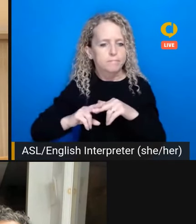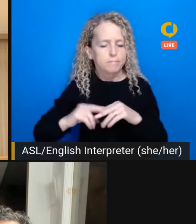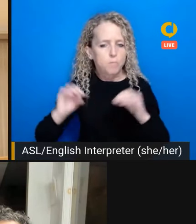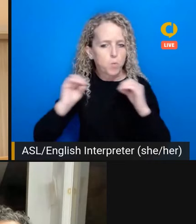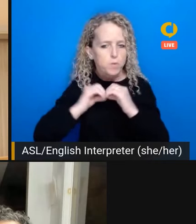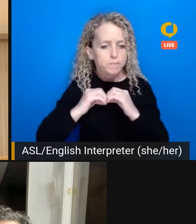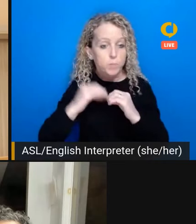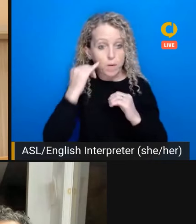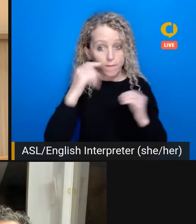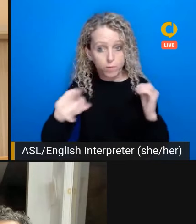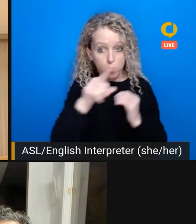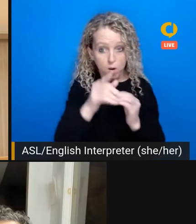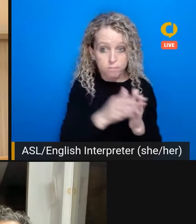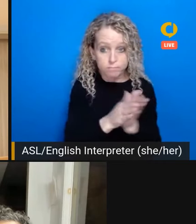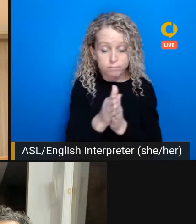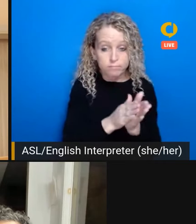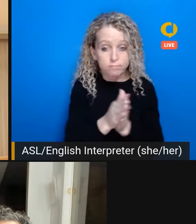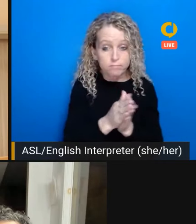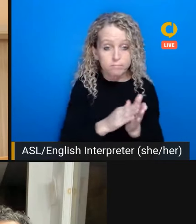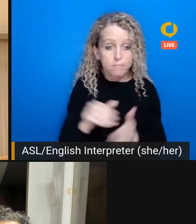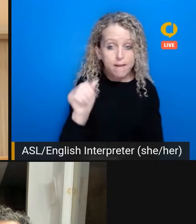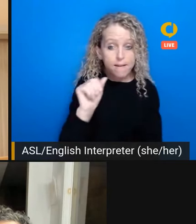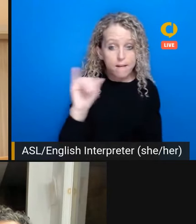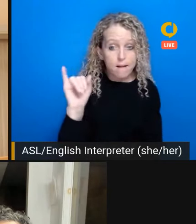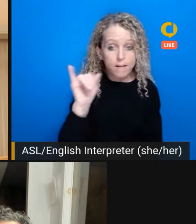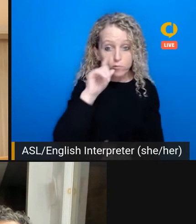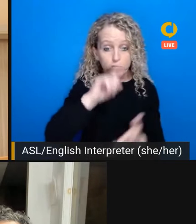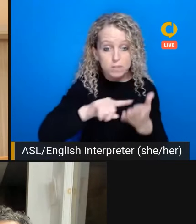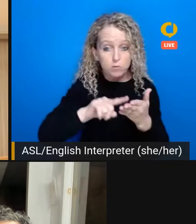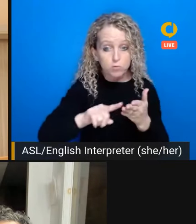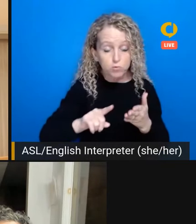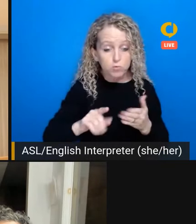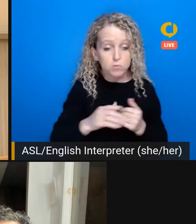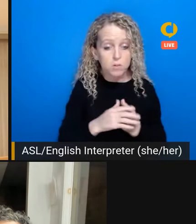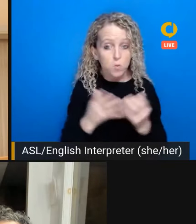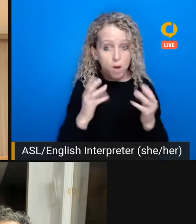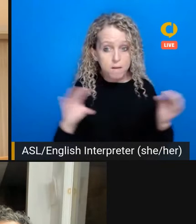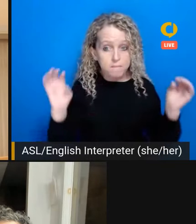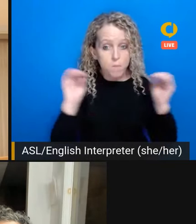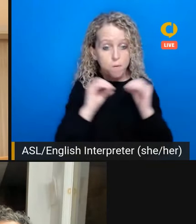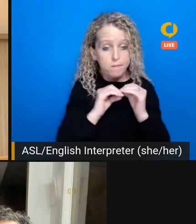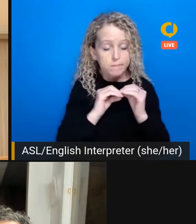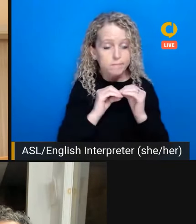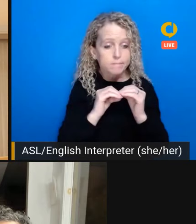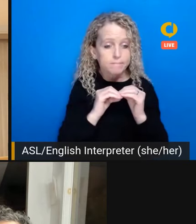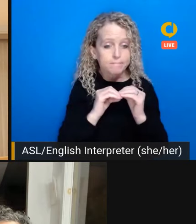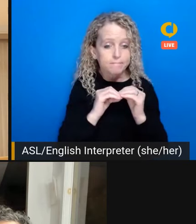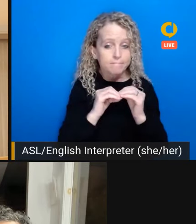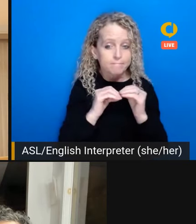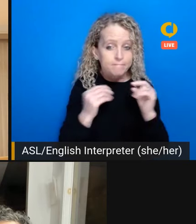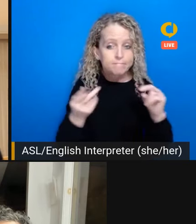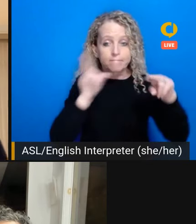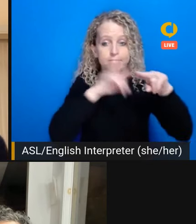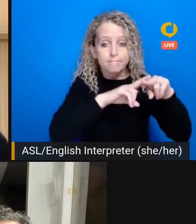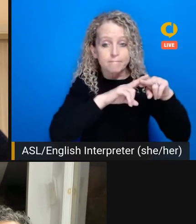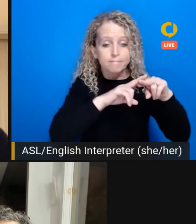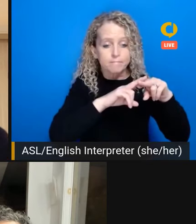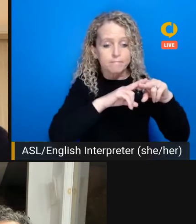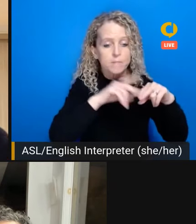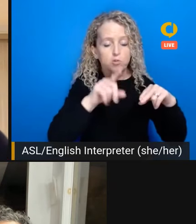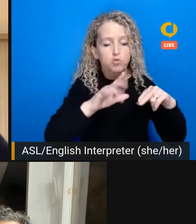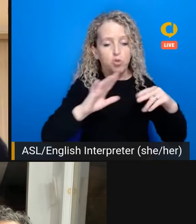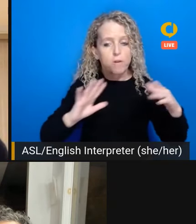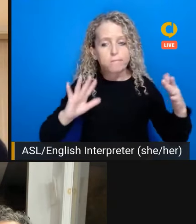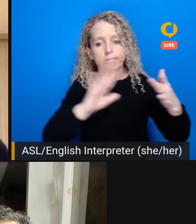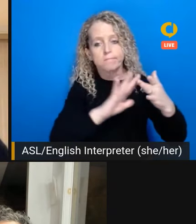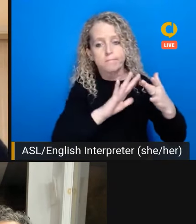in AI and you want to get a leg up on the other companies in your space, right, reach out to your local AI